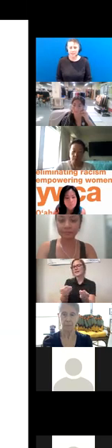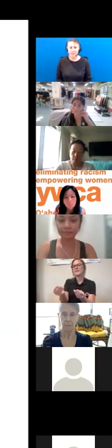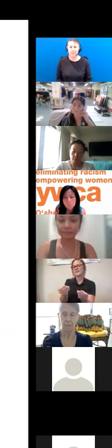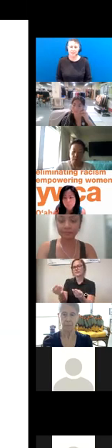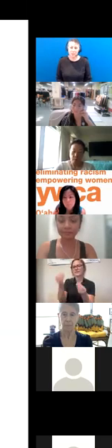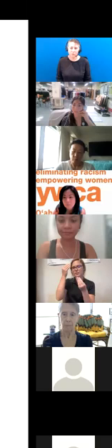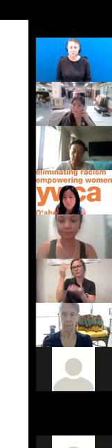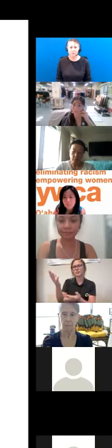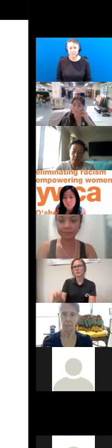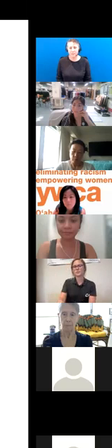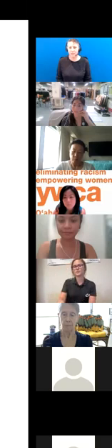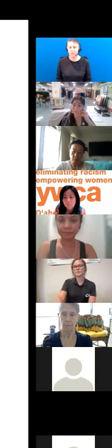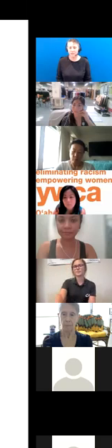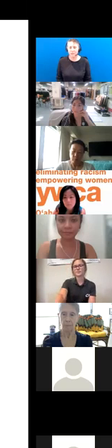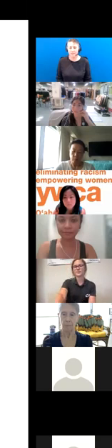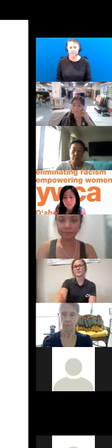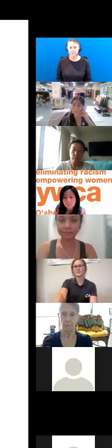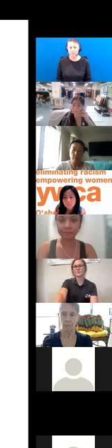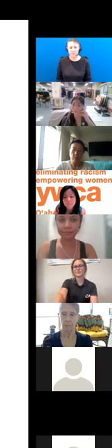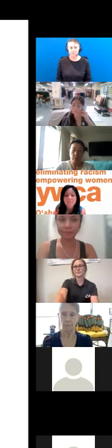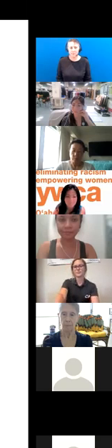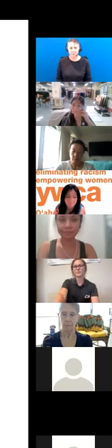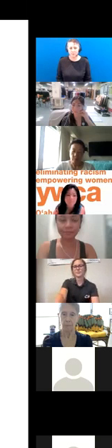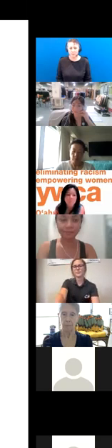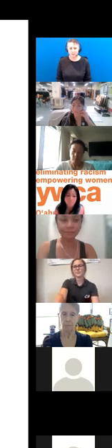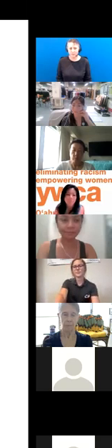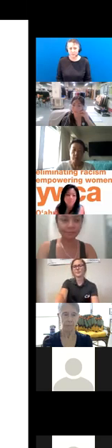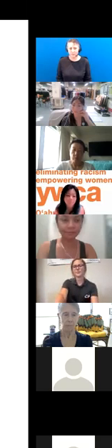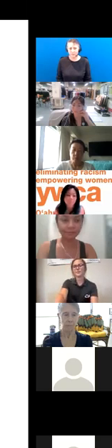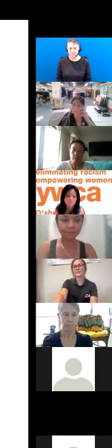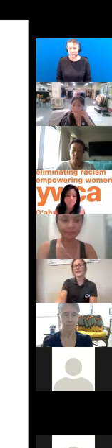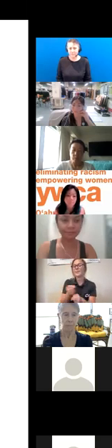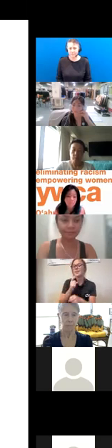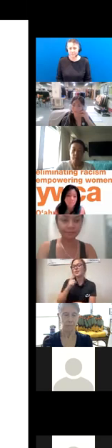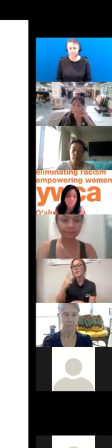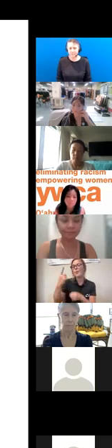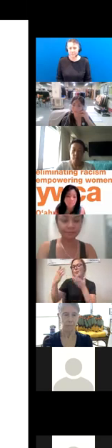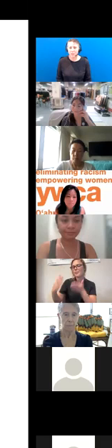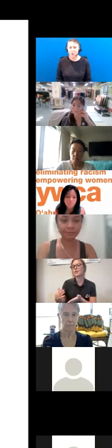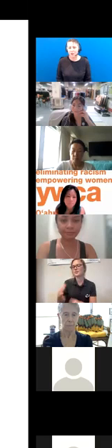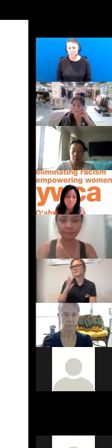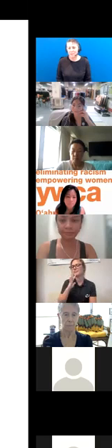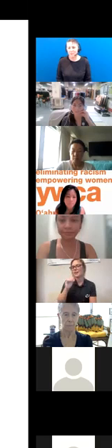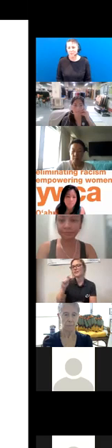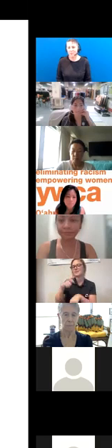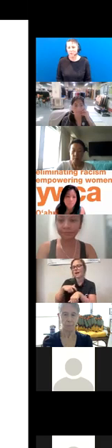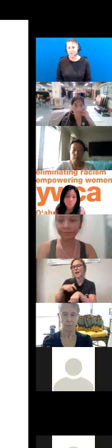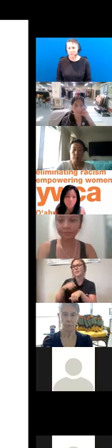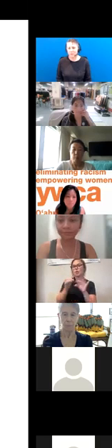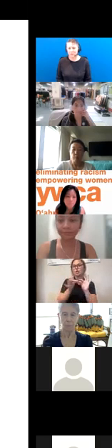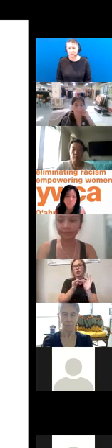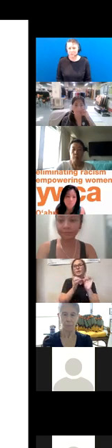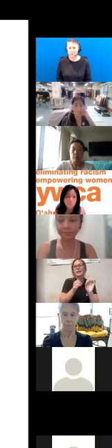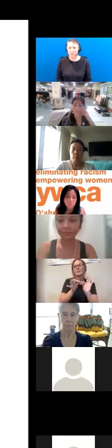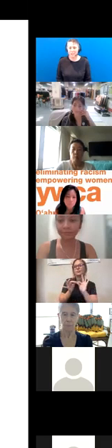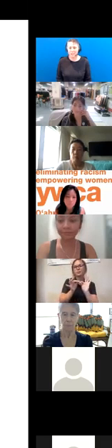and say, can you this, that, whatever it is, and the interpreter will interpret the information. Also make sure that only one